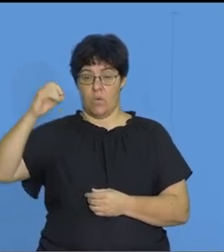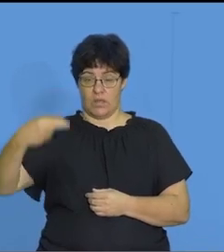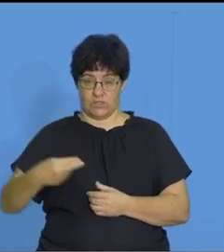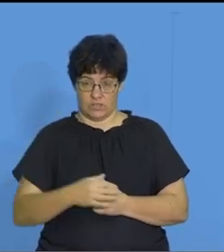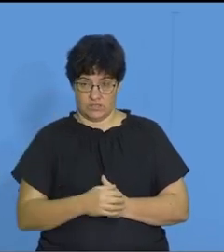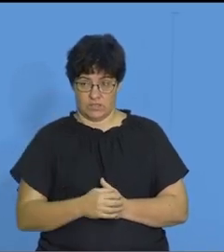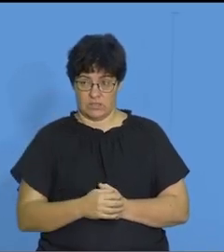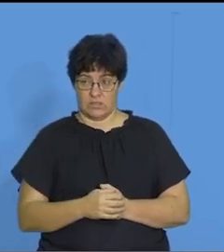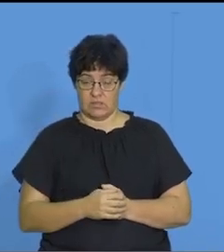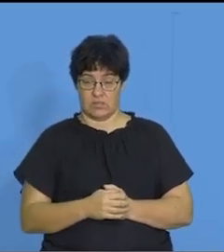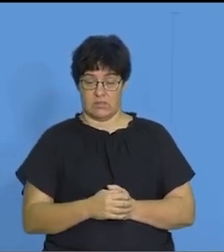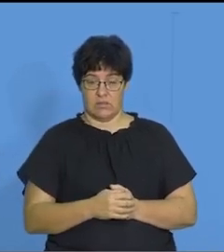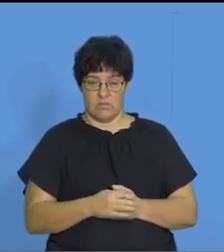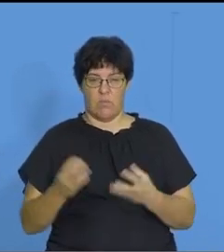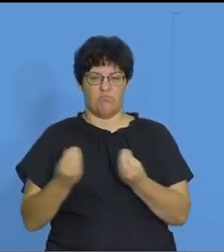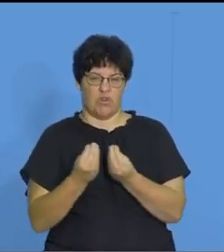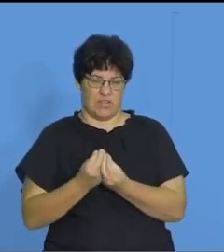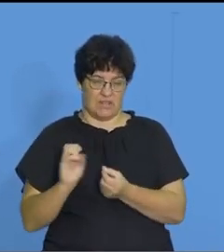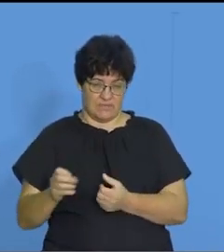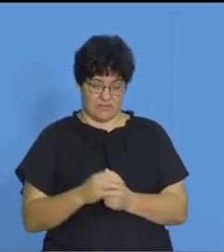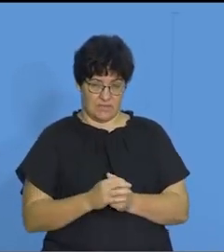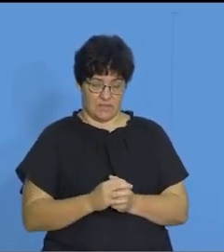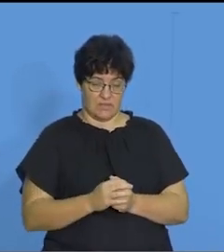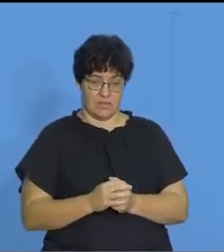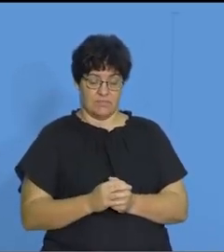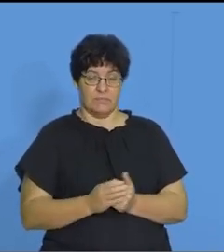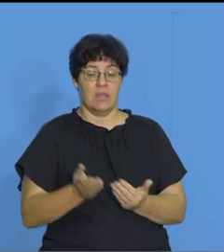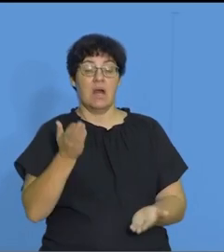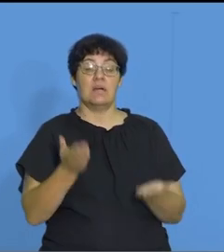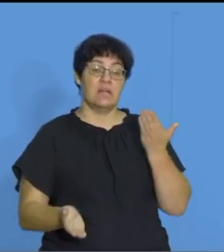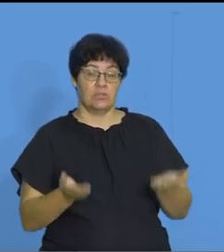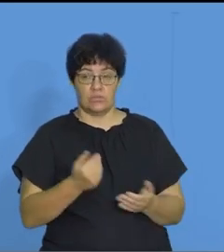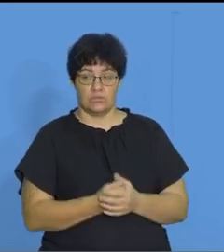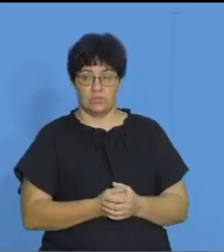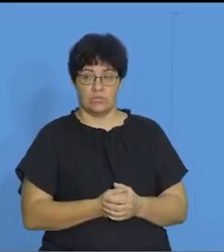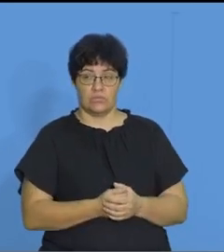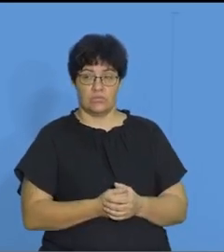CH3OH, right? That's the product. Now, the ratio is